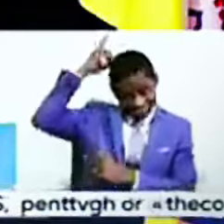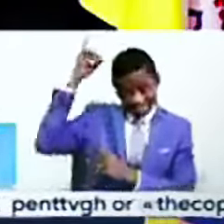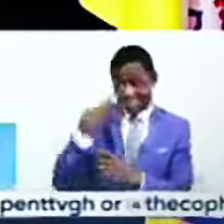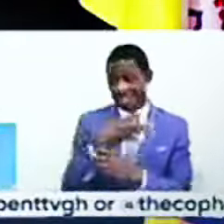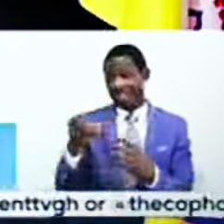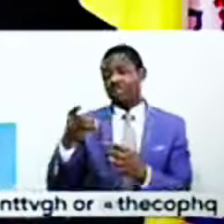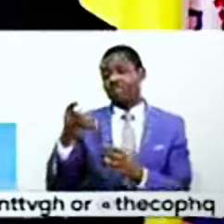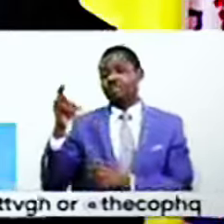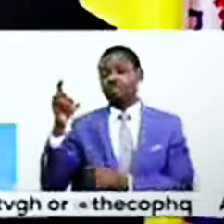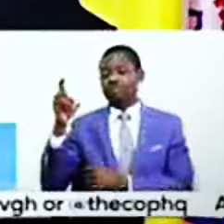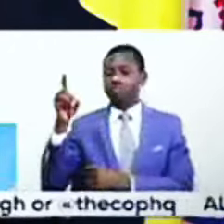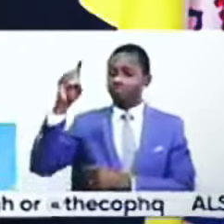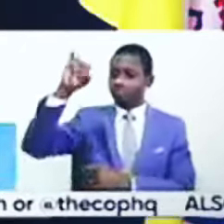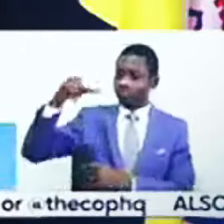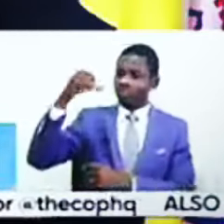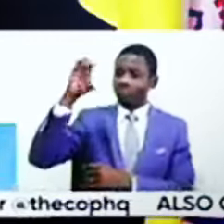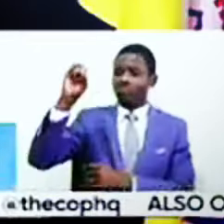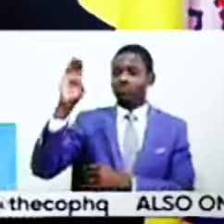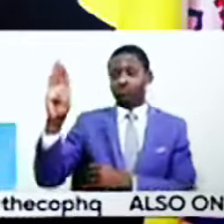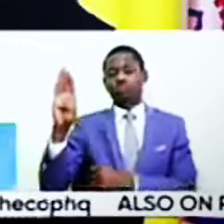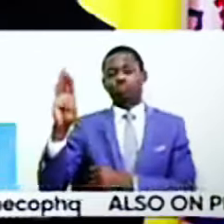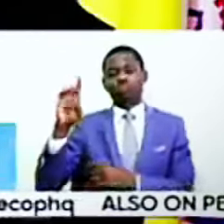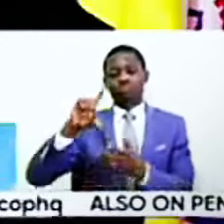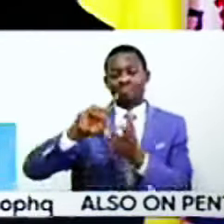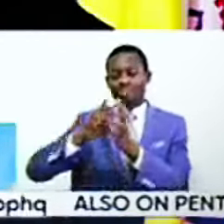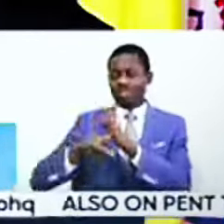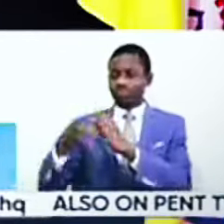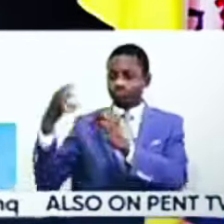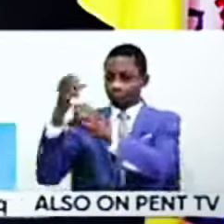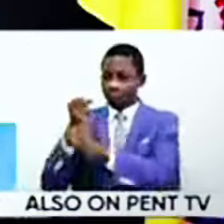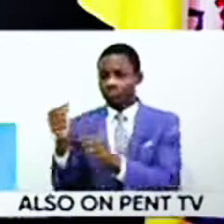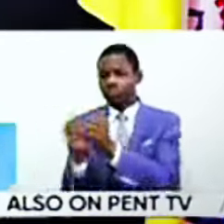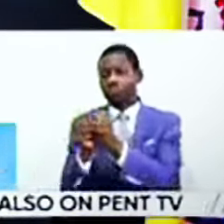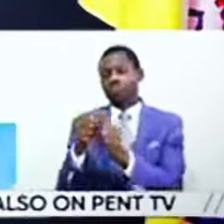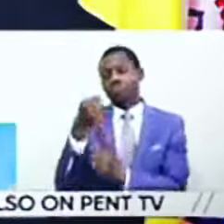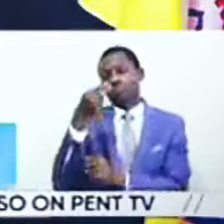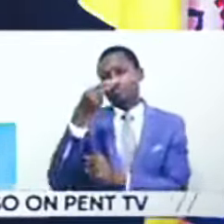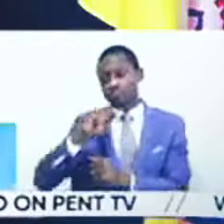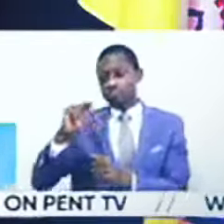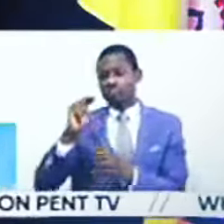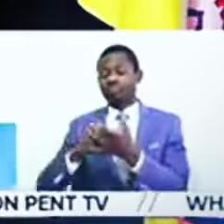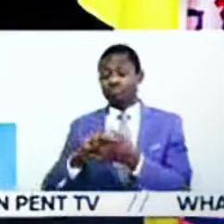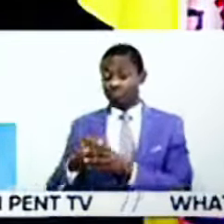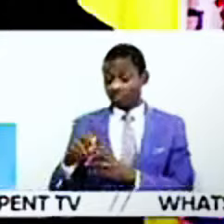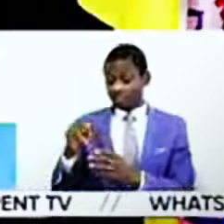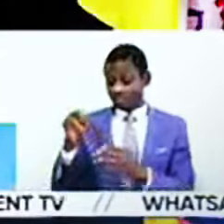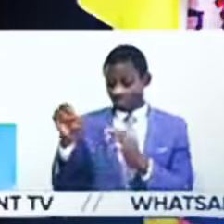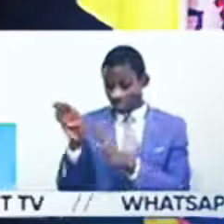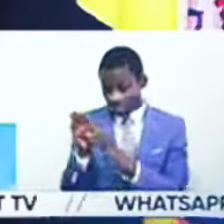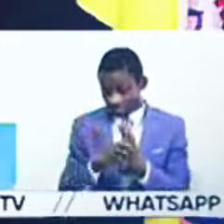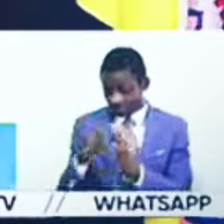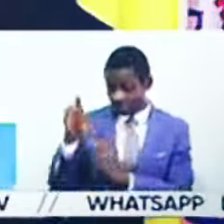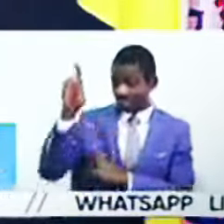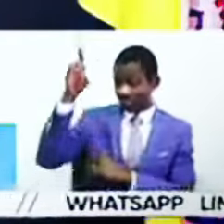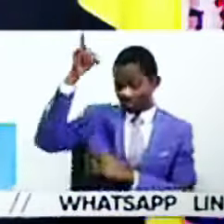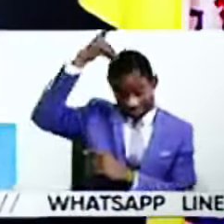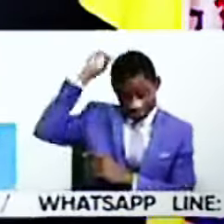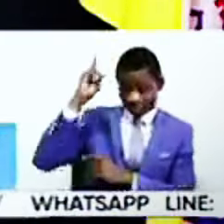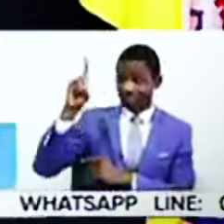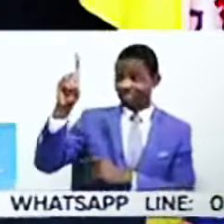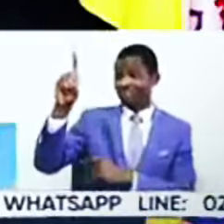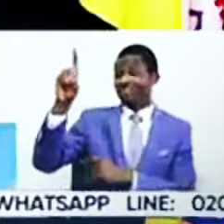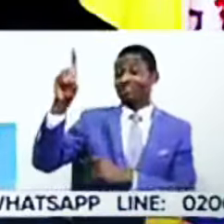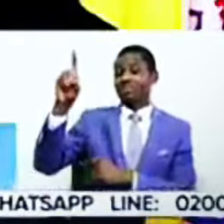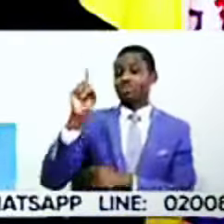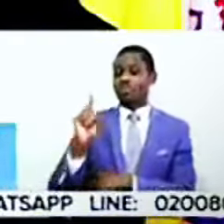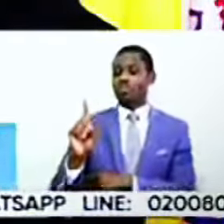And I'll summarize it with Noah. Na me di Noah abone tofa. Daniel 1 verse 8. Daniel womano etiba kunchemu wake. It's a very popular